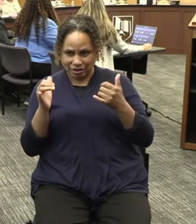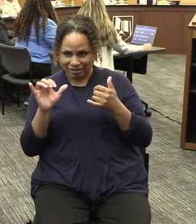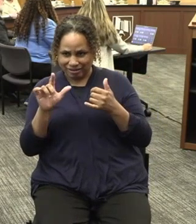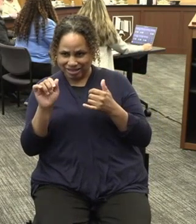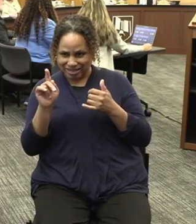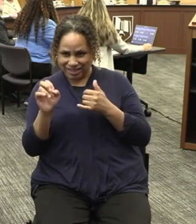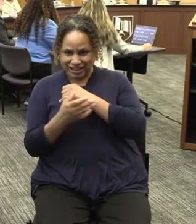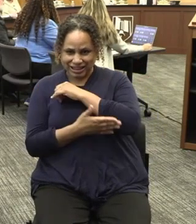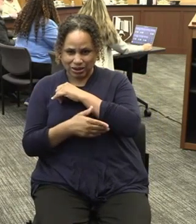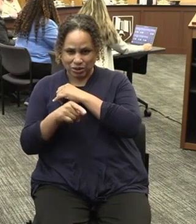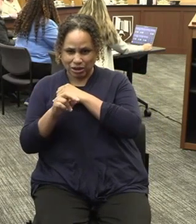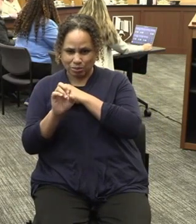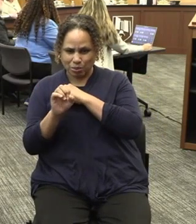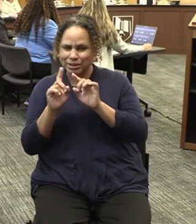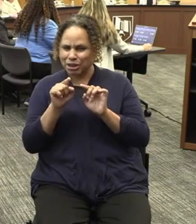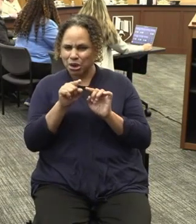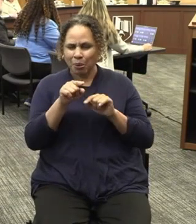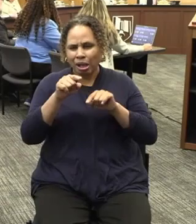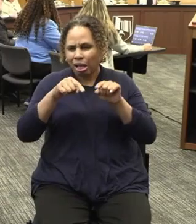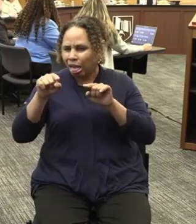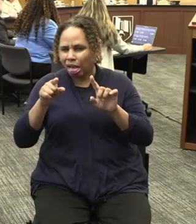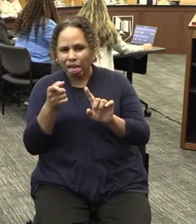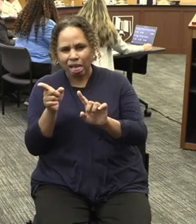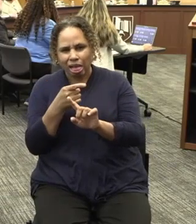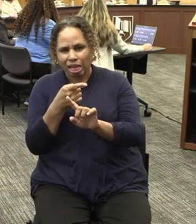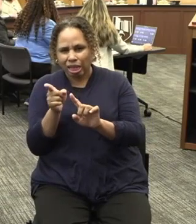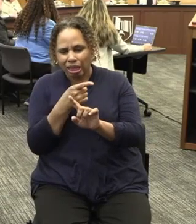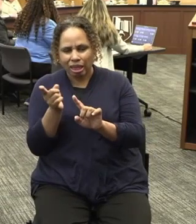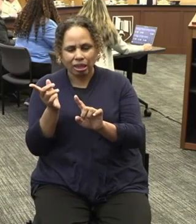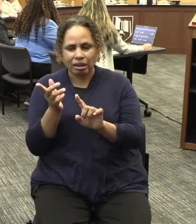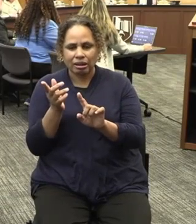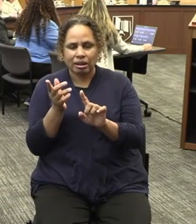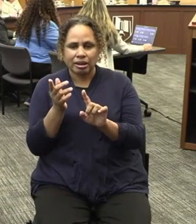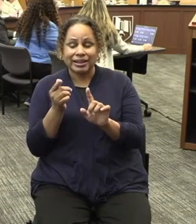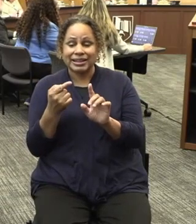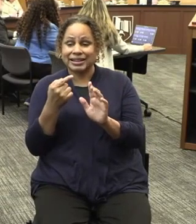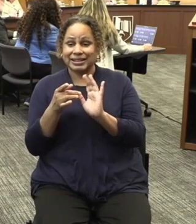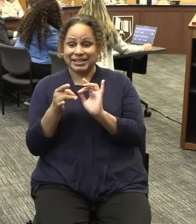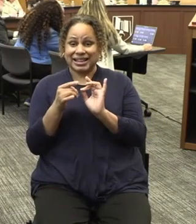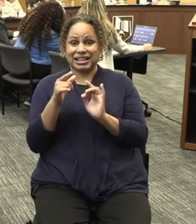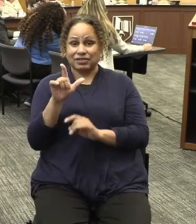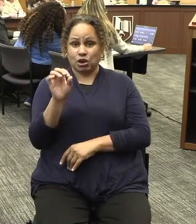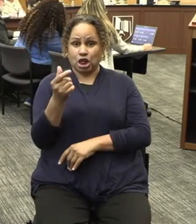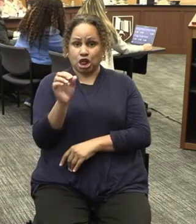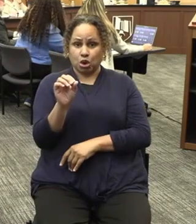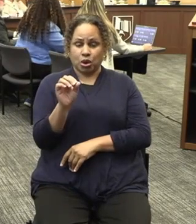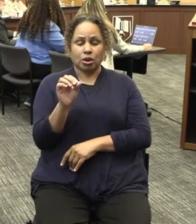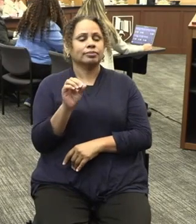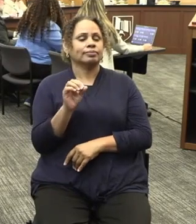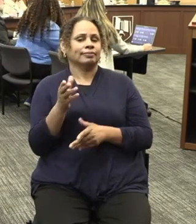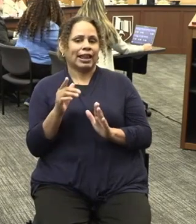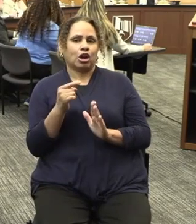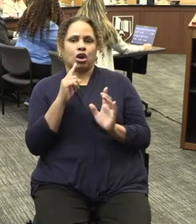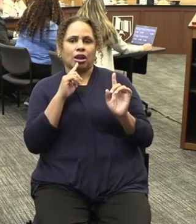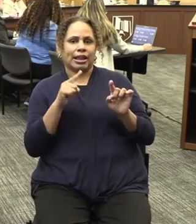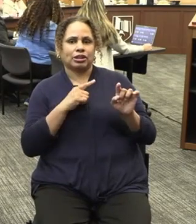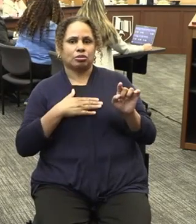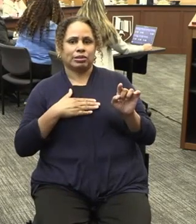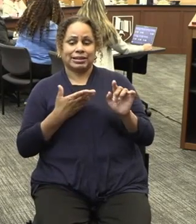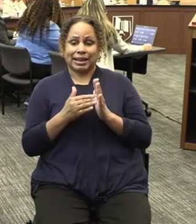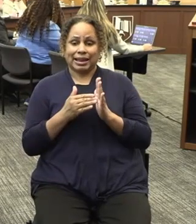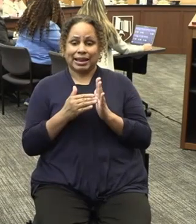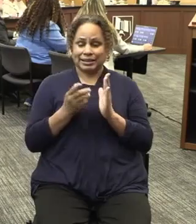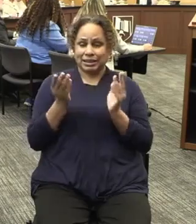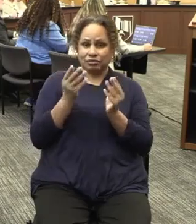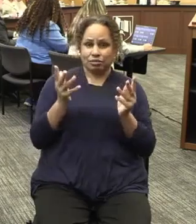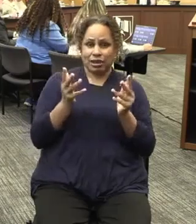you're asking about costs of logos and everything else. It Let's says an- for logo. Let's let her answer, please. Okay. So once again, this information was shared with the